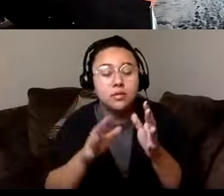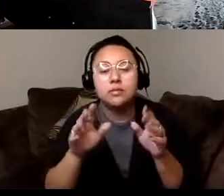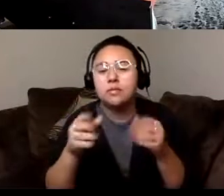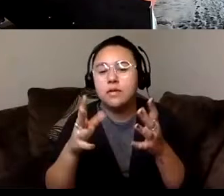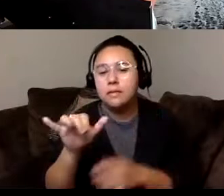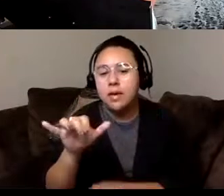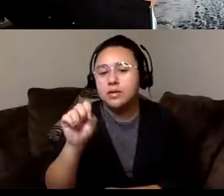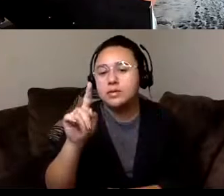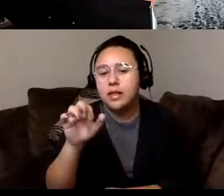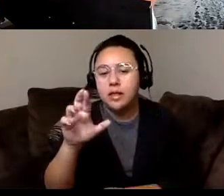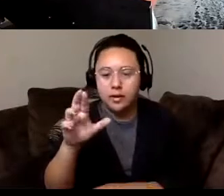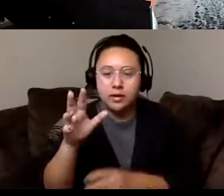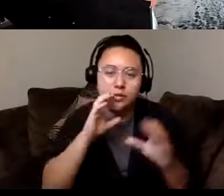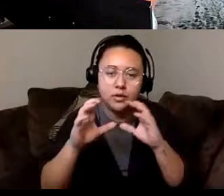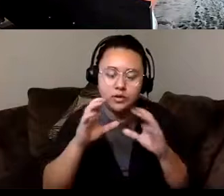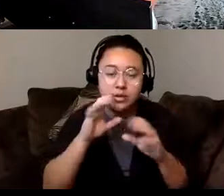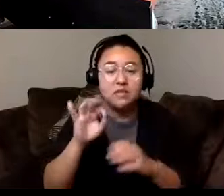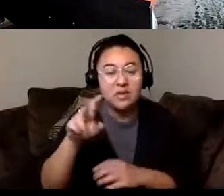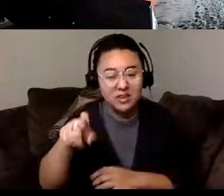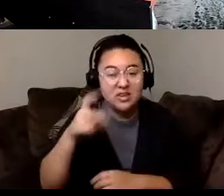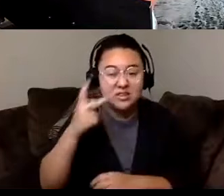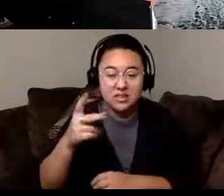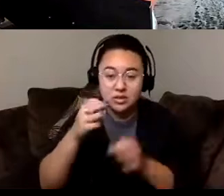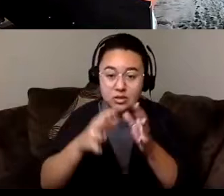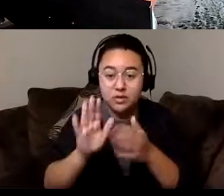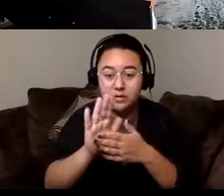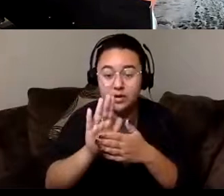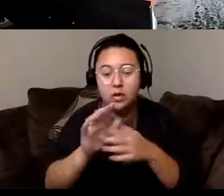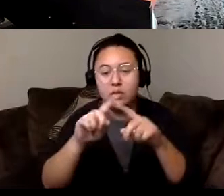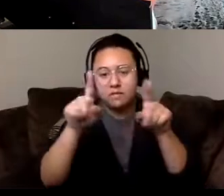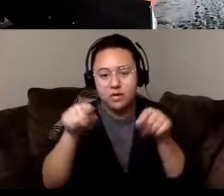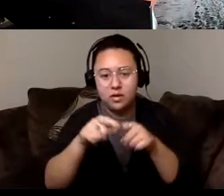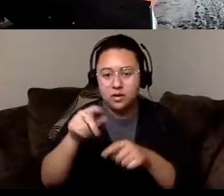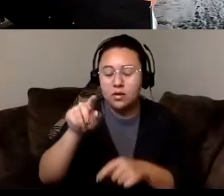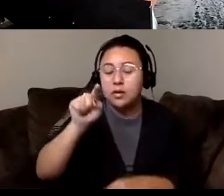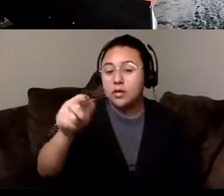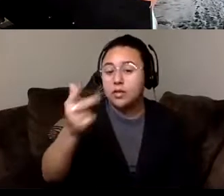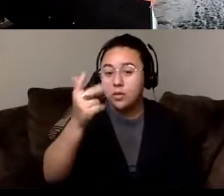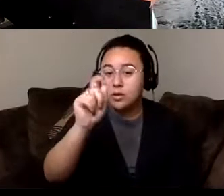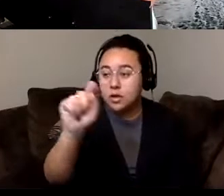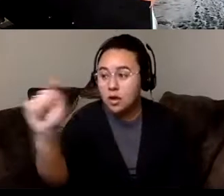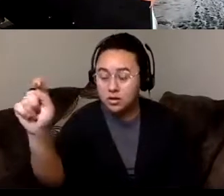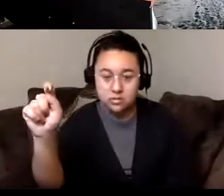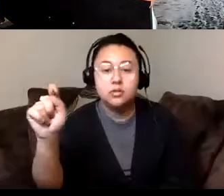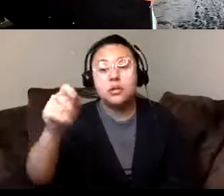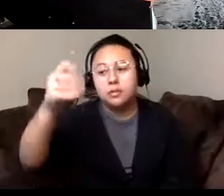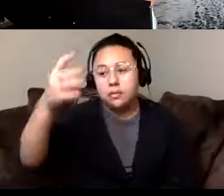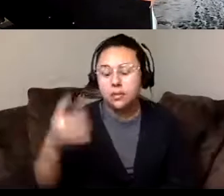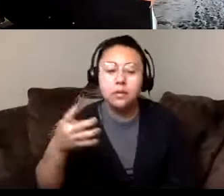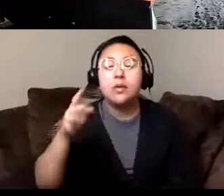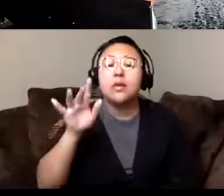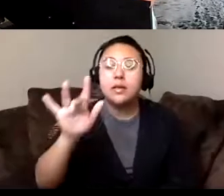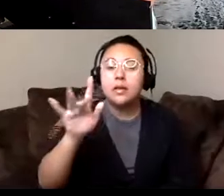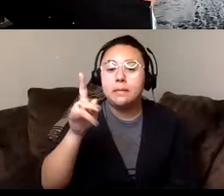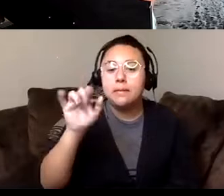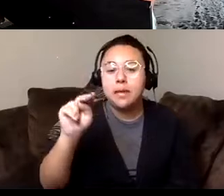you can see the ASL, please hover over the interpreter's video and select pin in the menu under the three blue dots in the right-hand corner. Our interpreters will